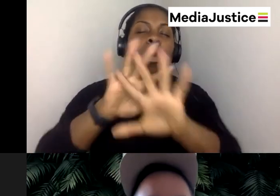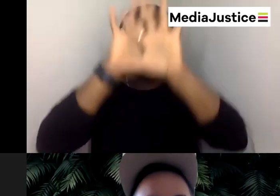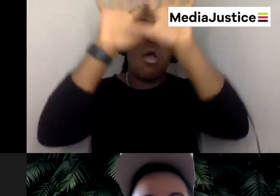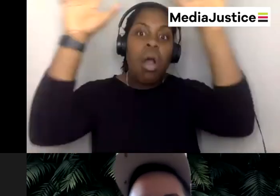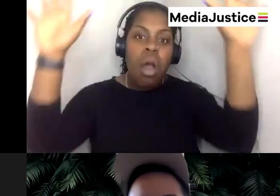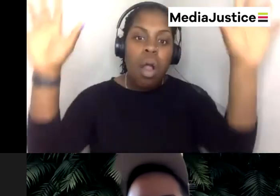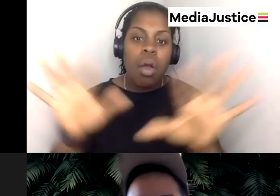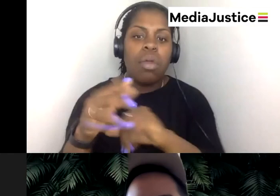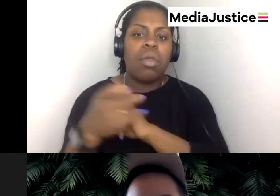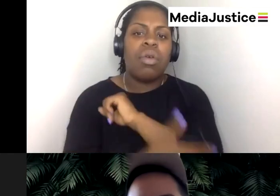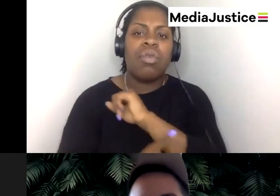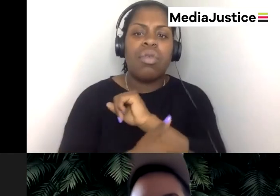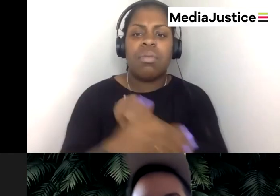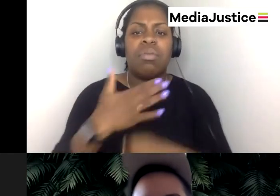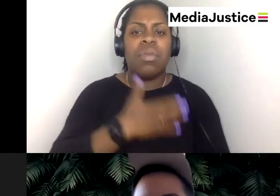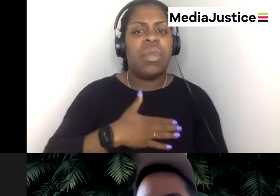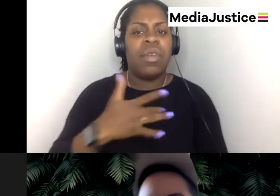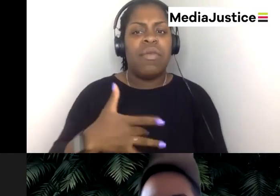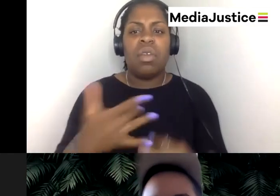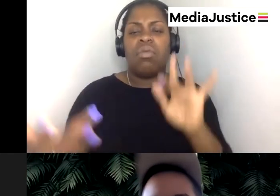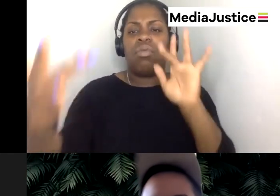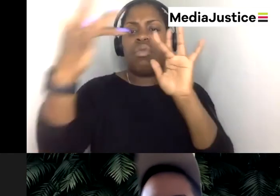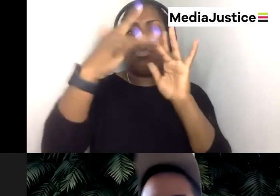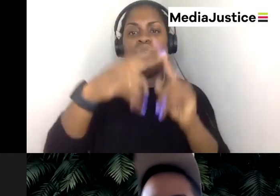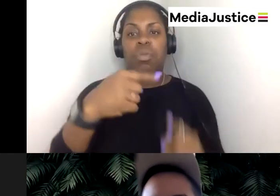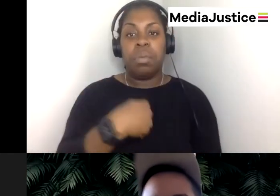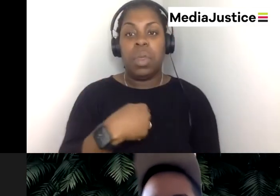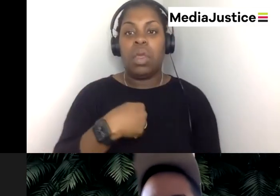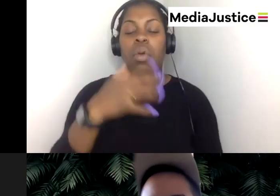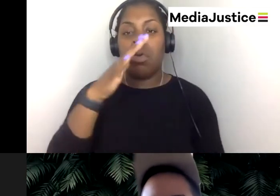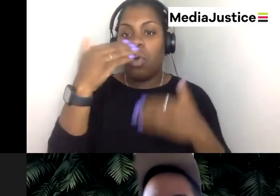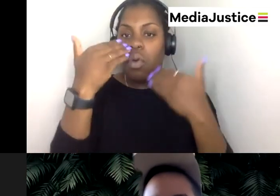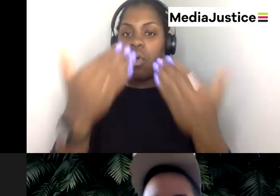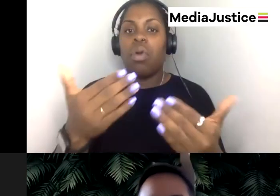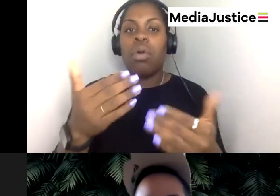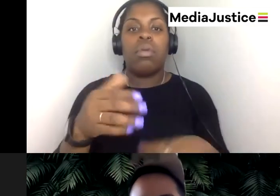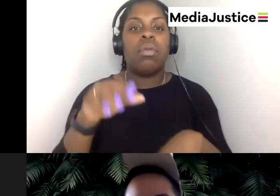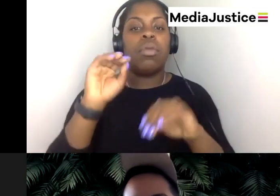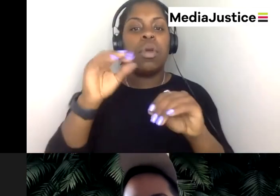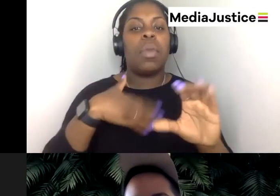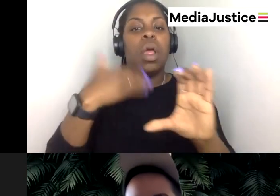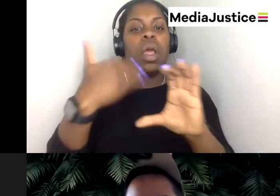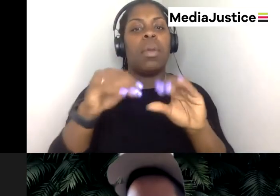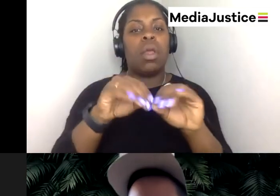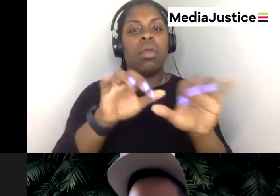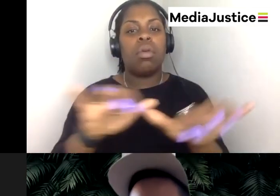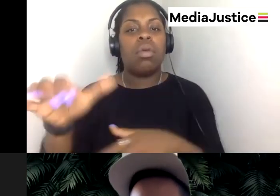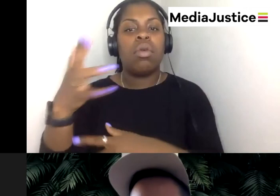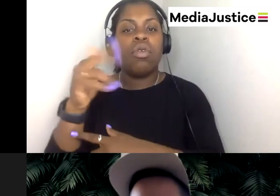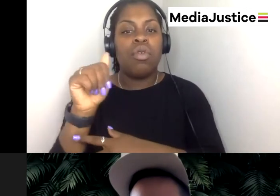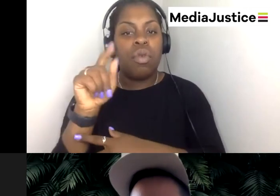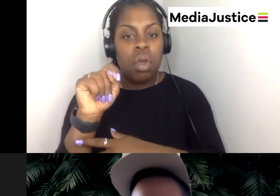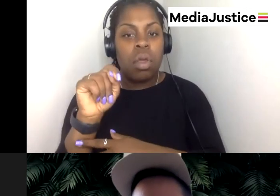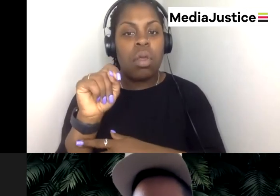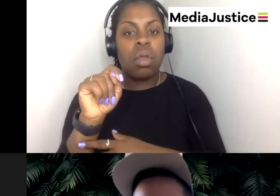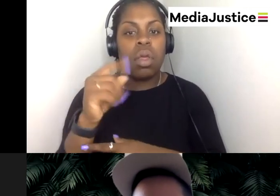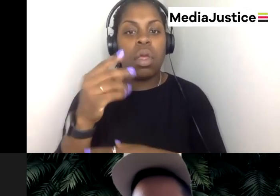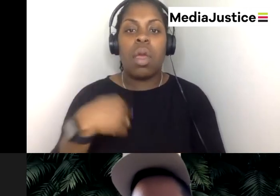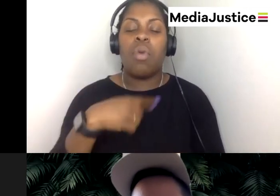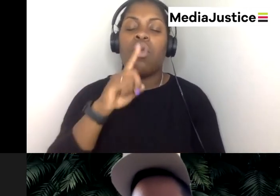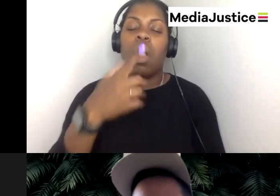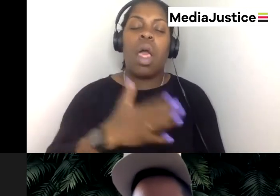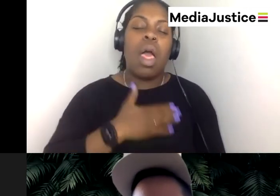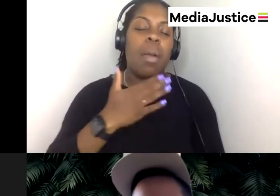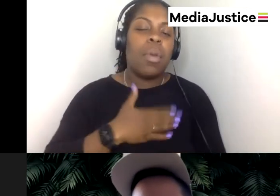country, please feel free to reach out to me. I will go ahead and put my email in the chat, and I'm happy to tell you